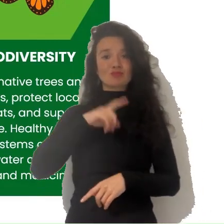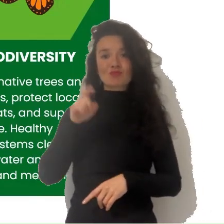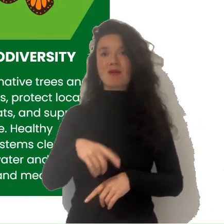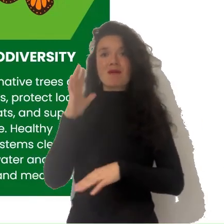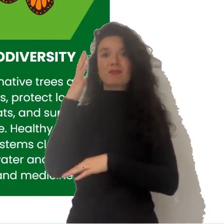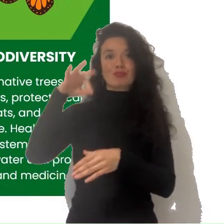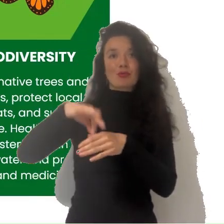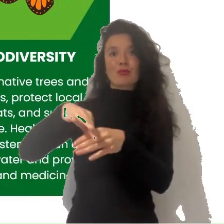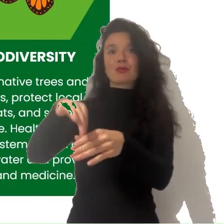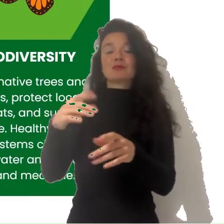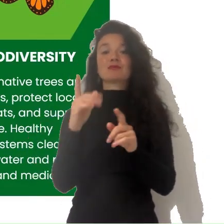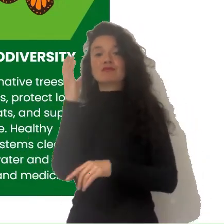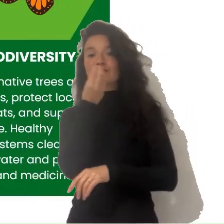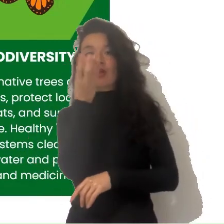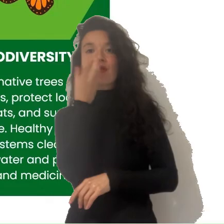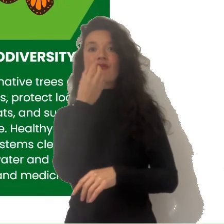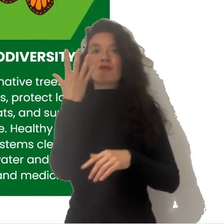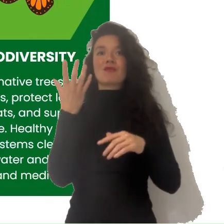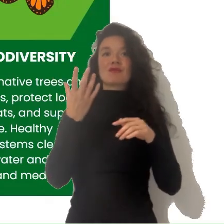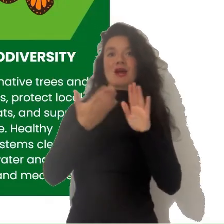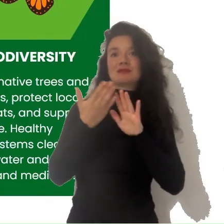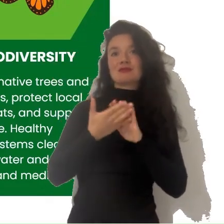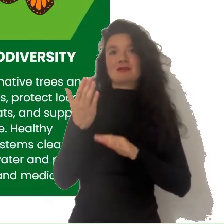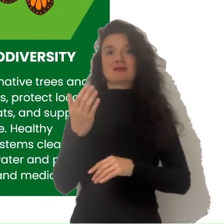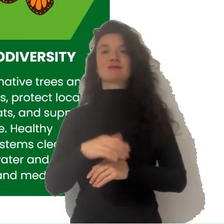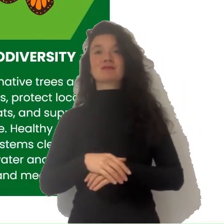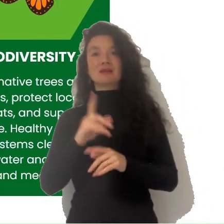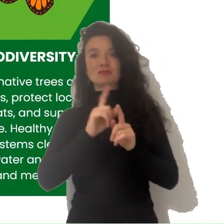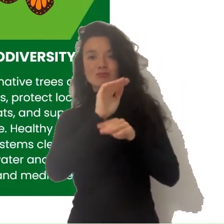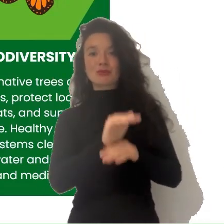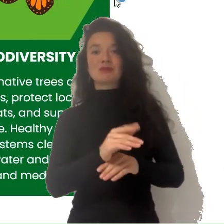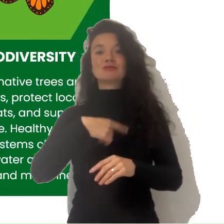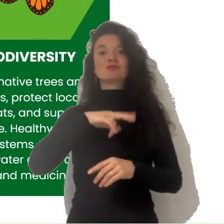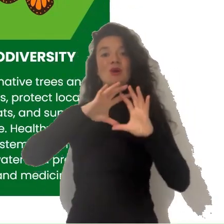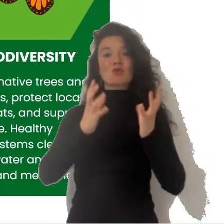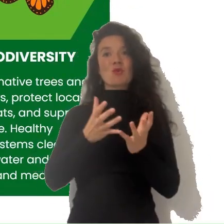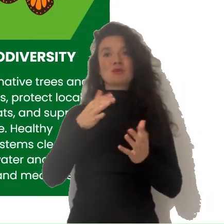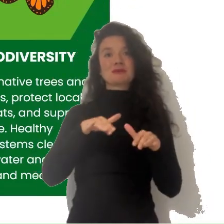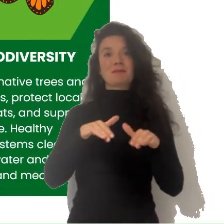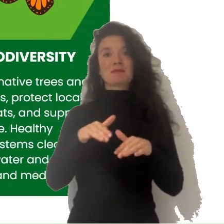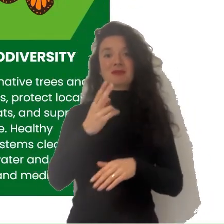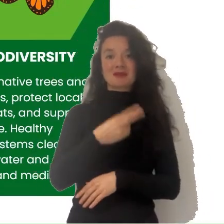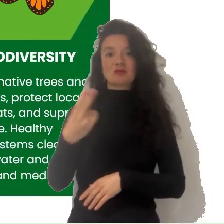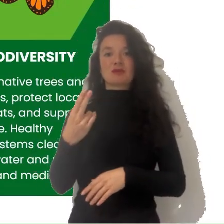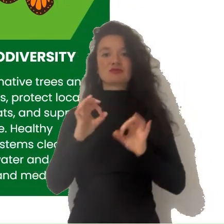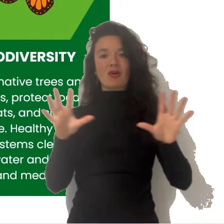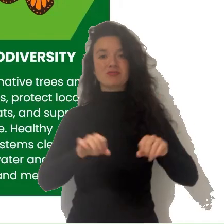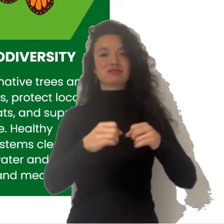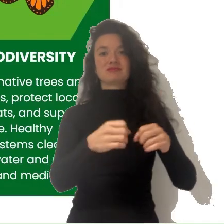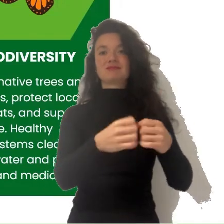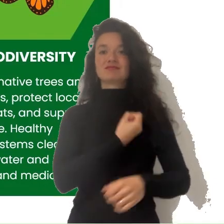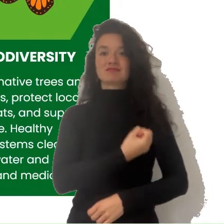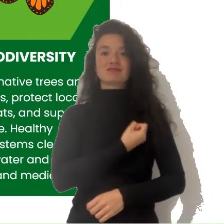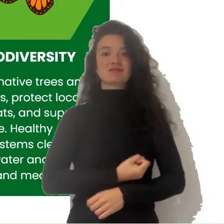we can repair them, and we can recycle materials as well. And about biodiversity, it's really important as